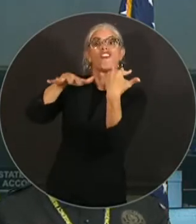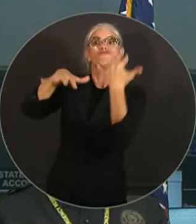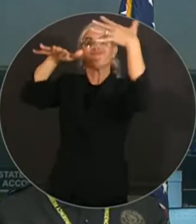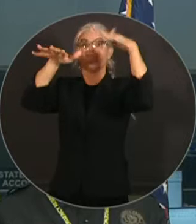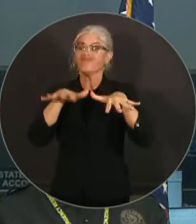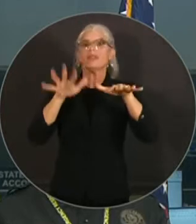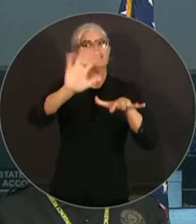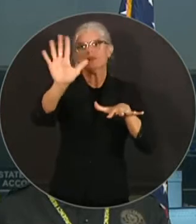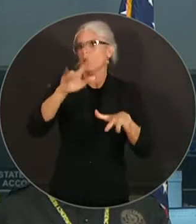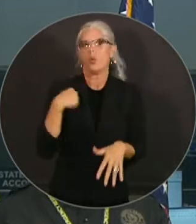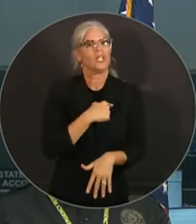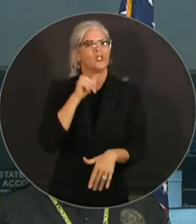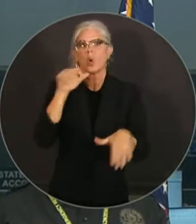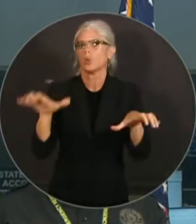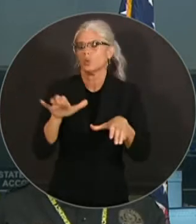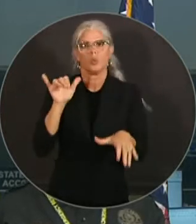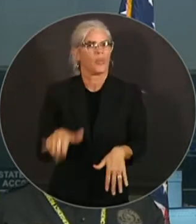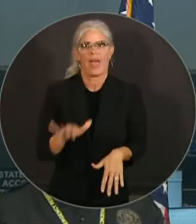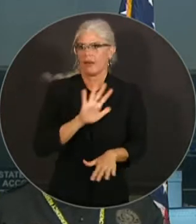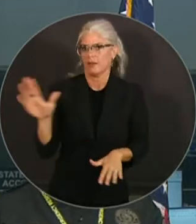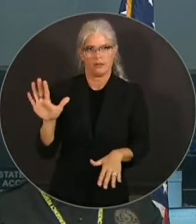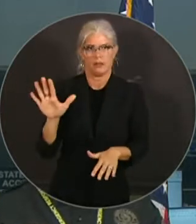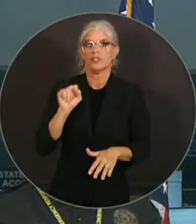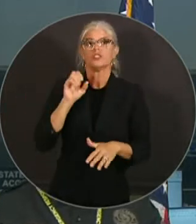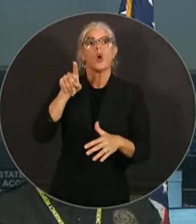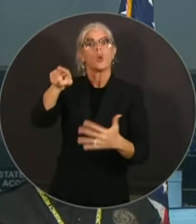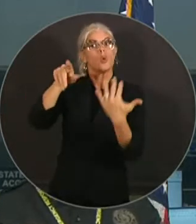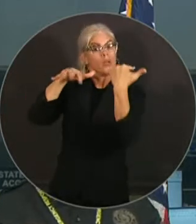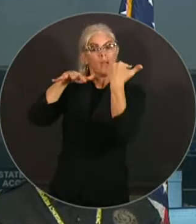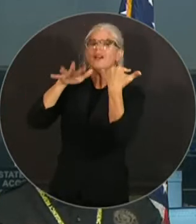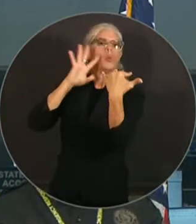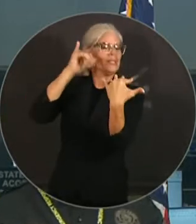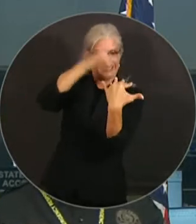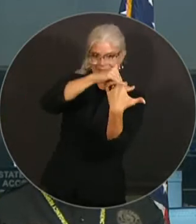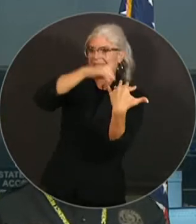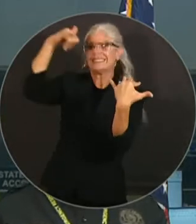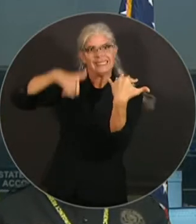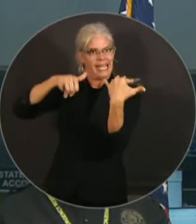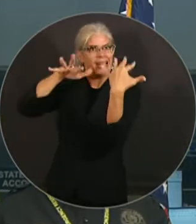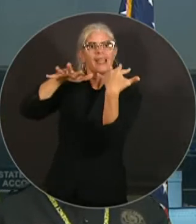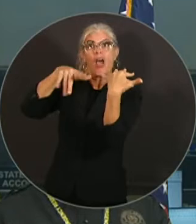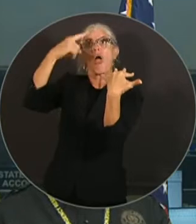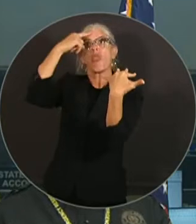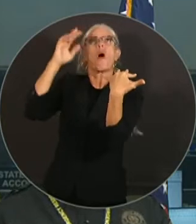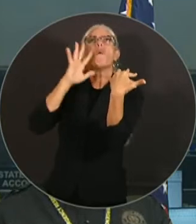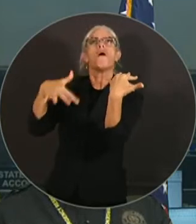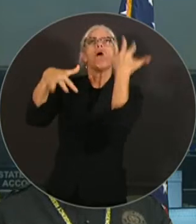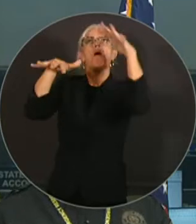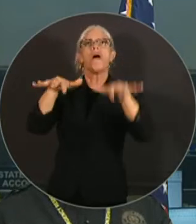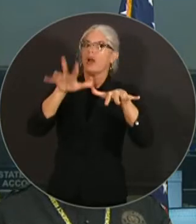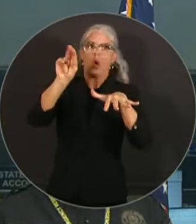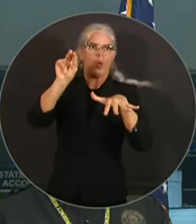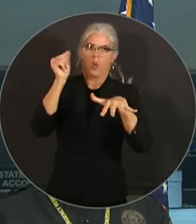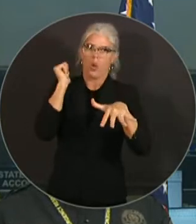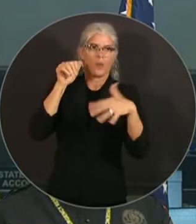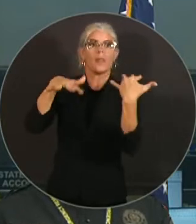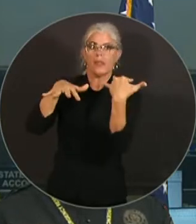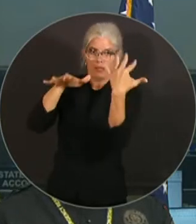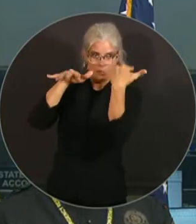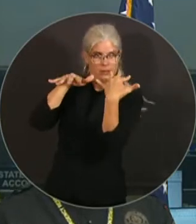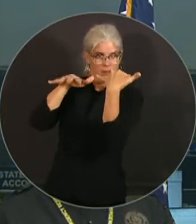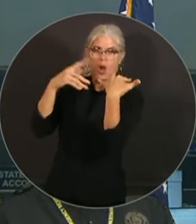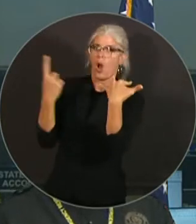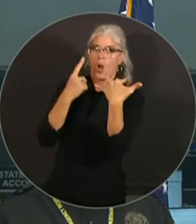for residents to continue to move around. You've heard how evacuations happen here. It's get out of the storm surge area, get to a place